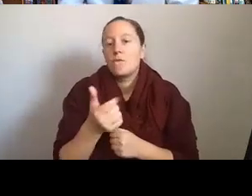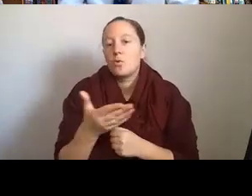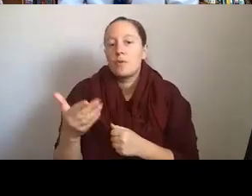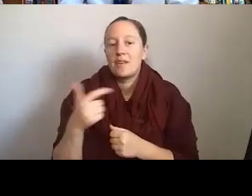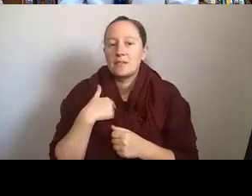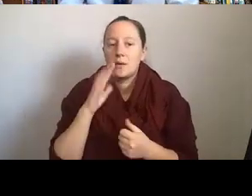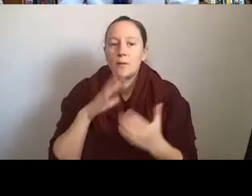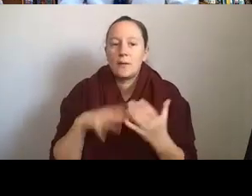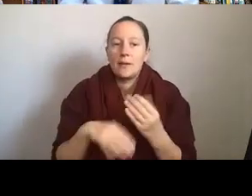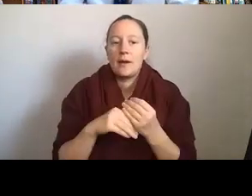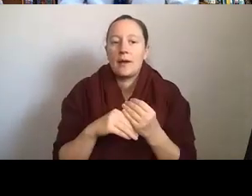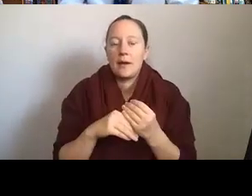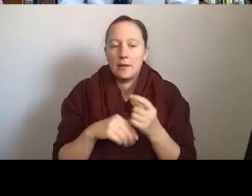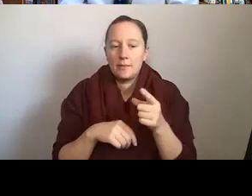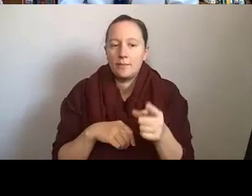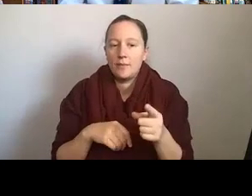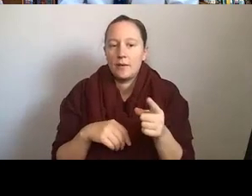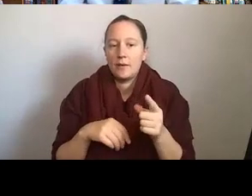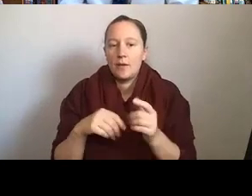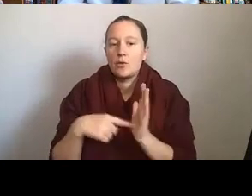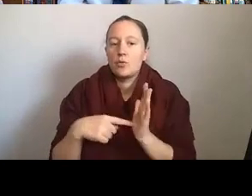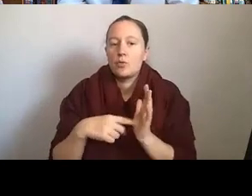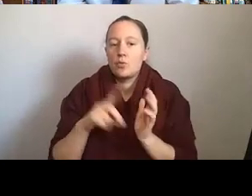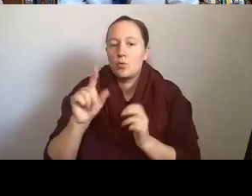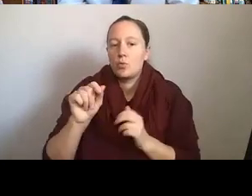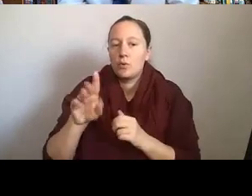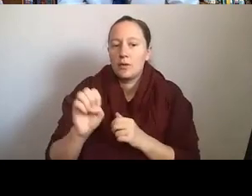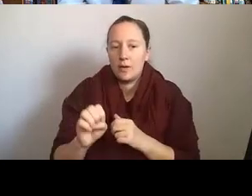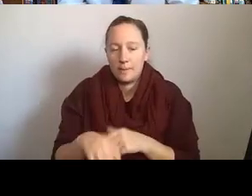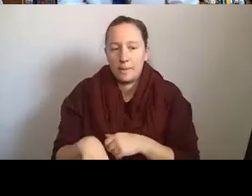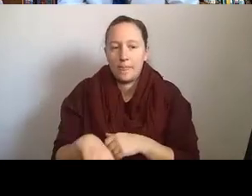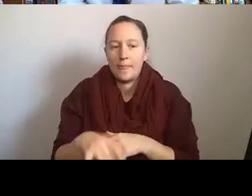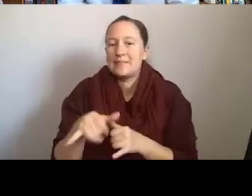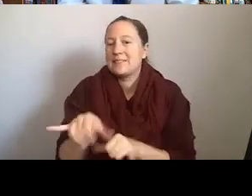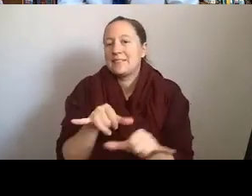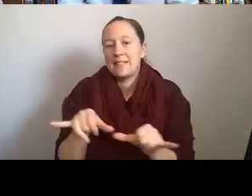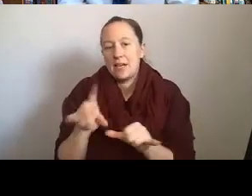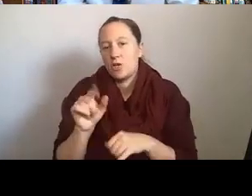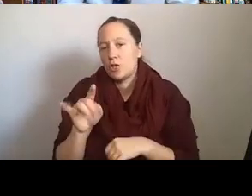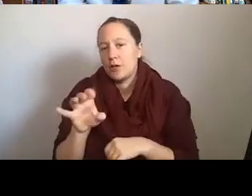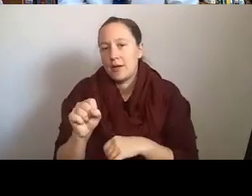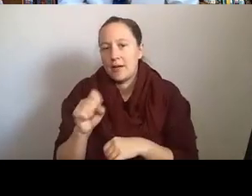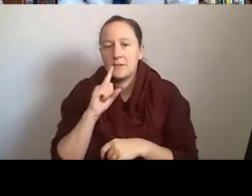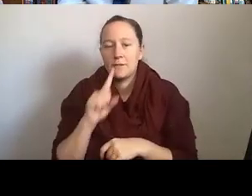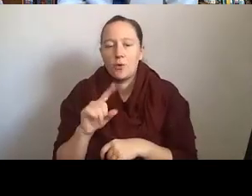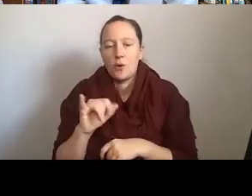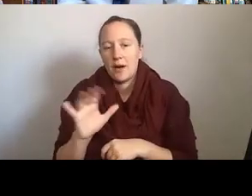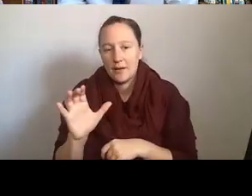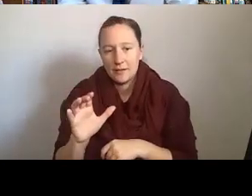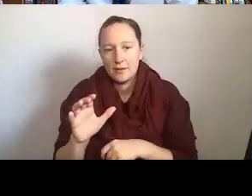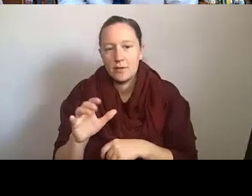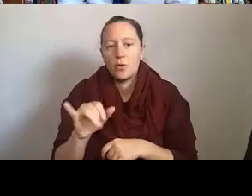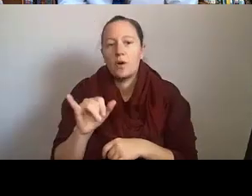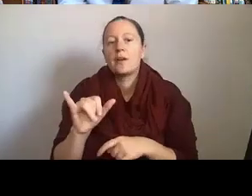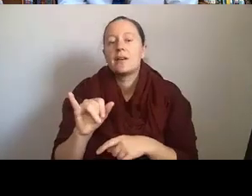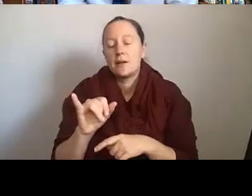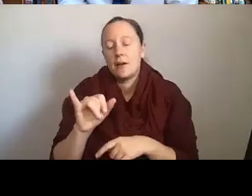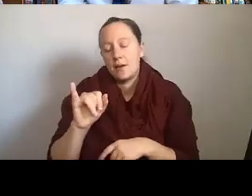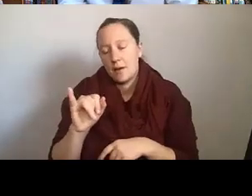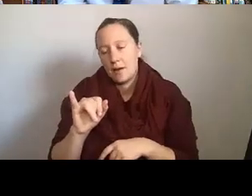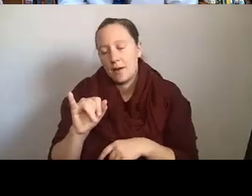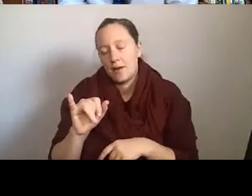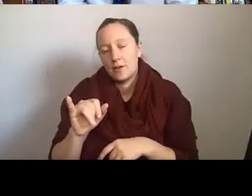out about the application due dates. The standard dates for institutional training are January 25th, May